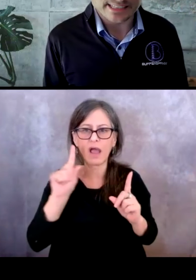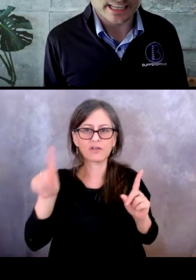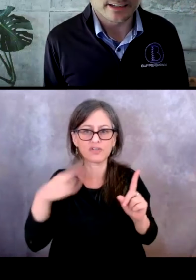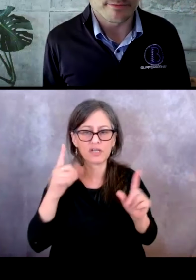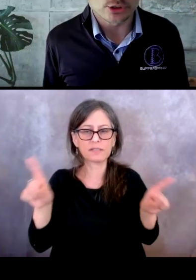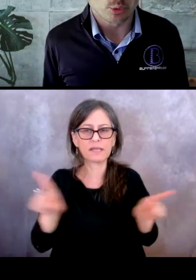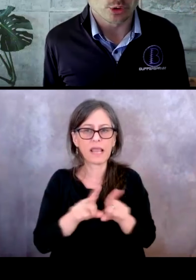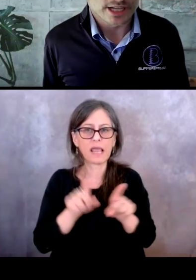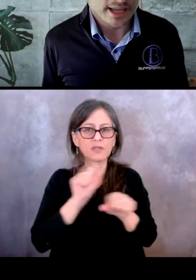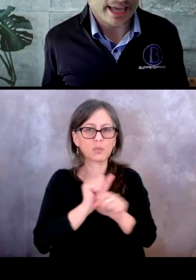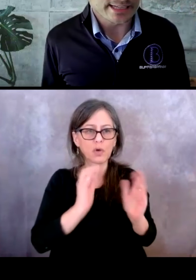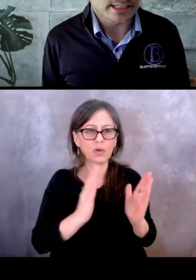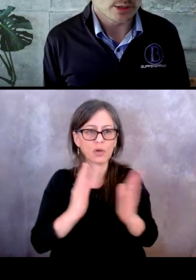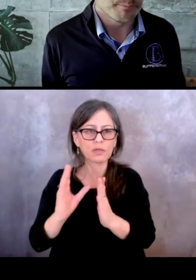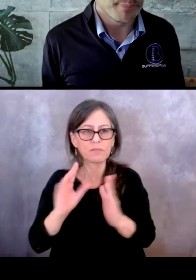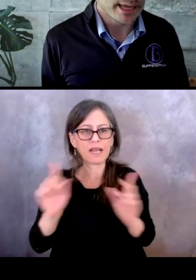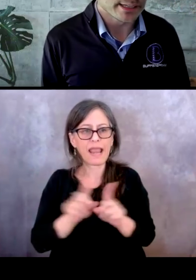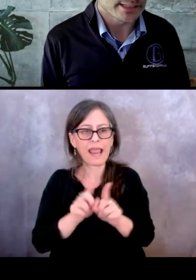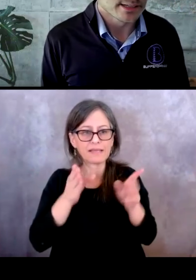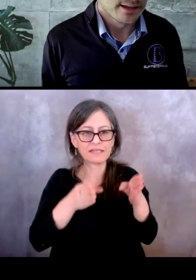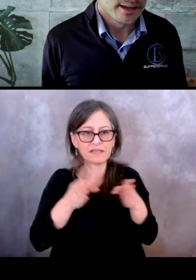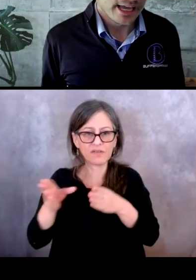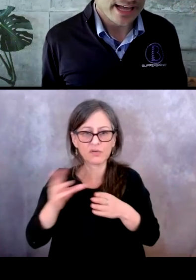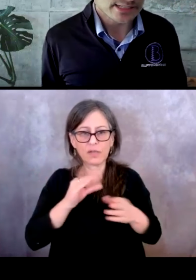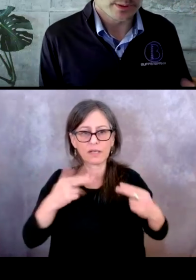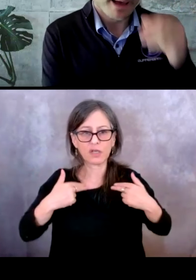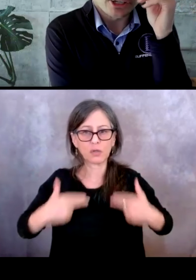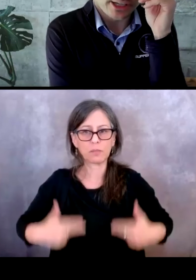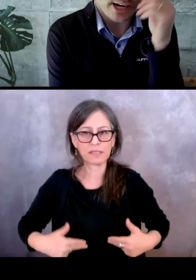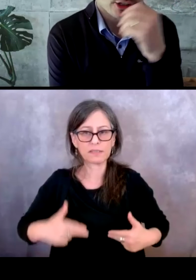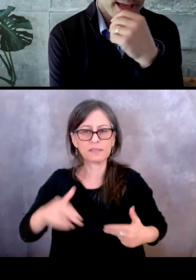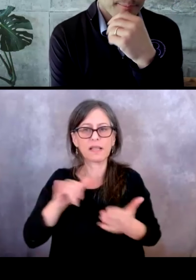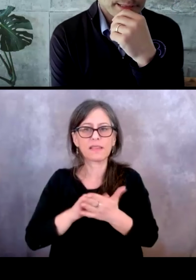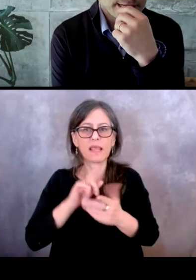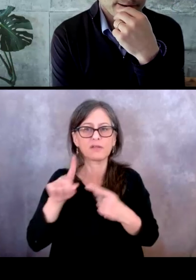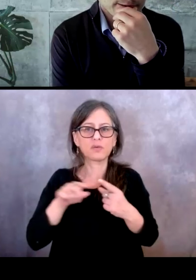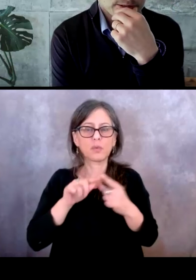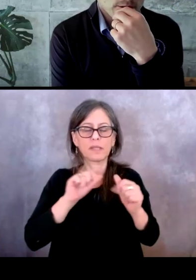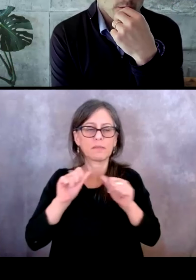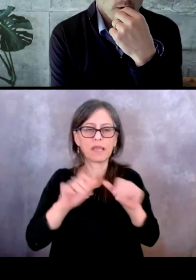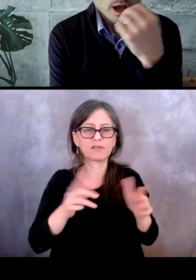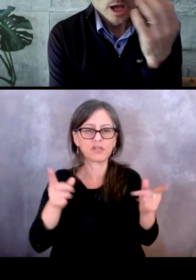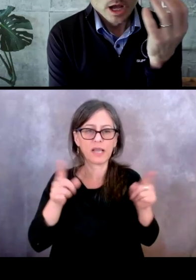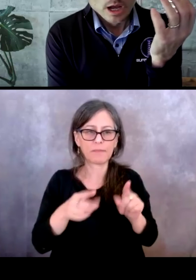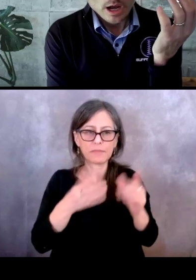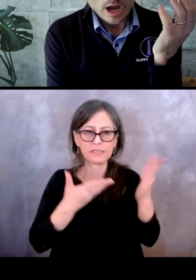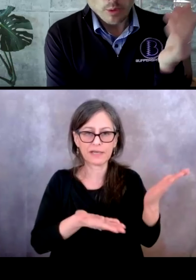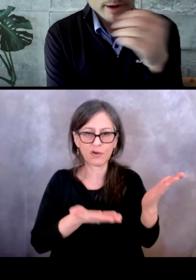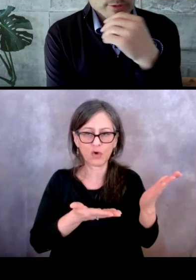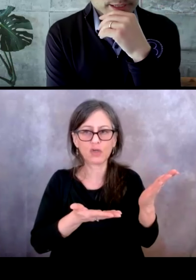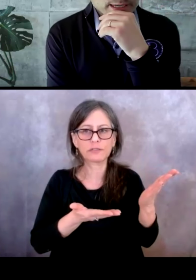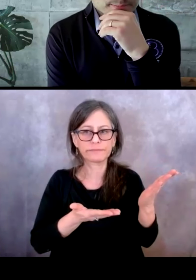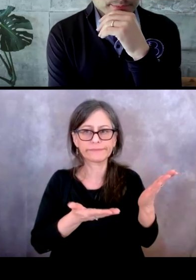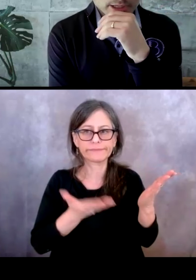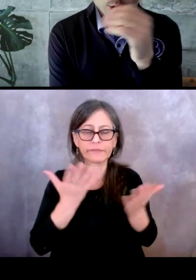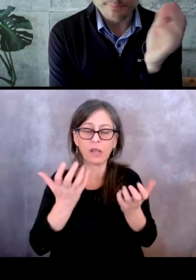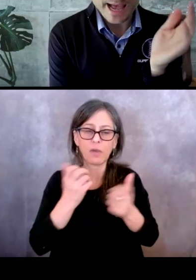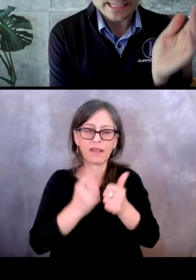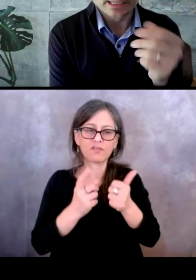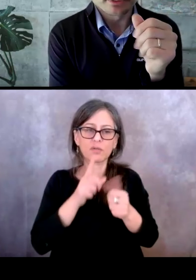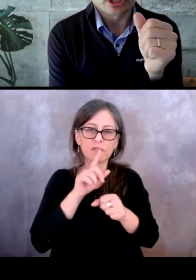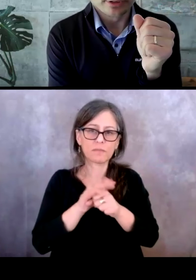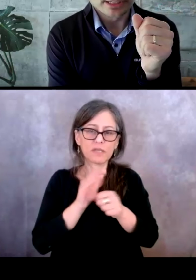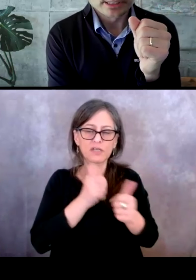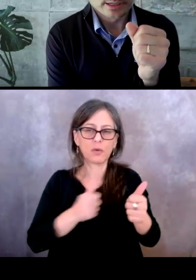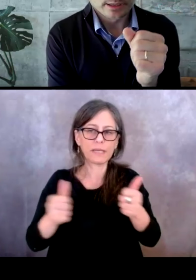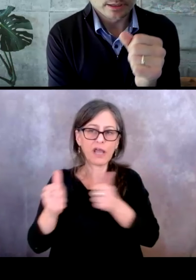but as individuals and as human beings. And that's when the magic actually happens here. So I want everyone to commit to going